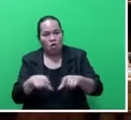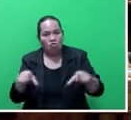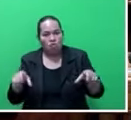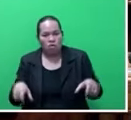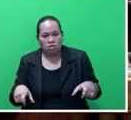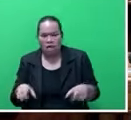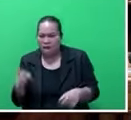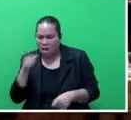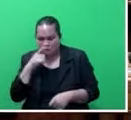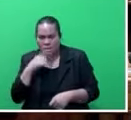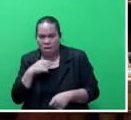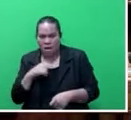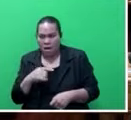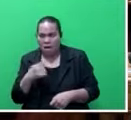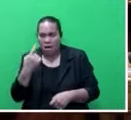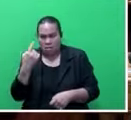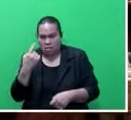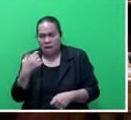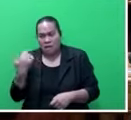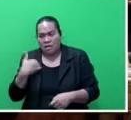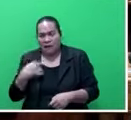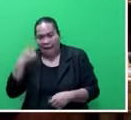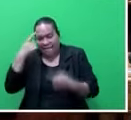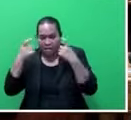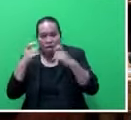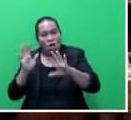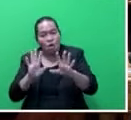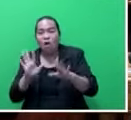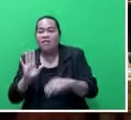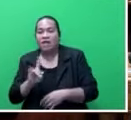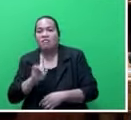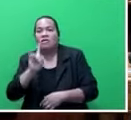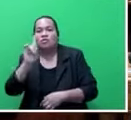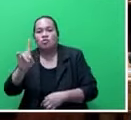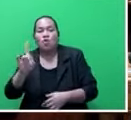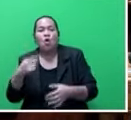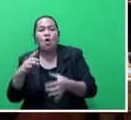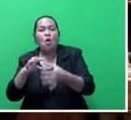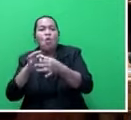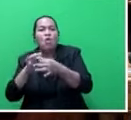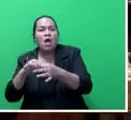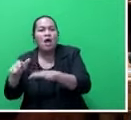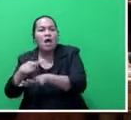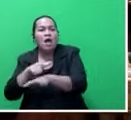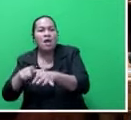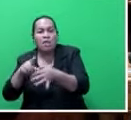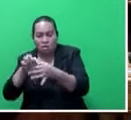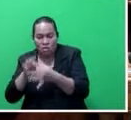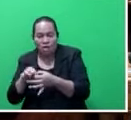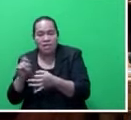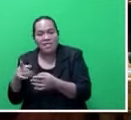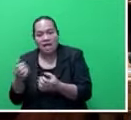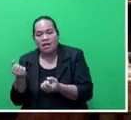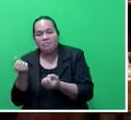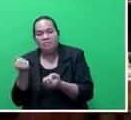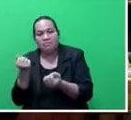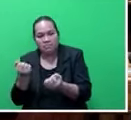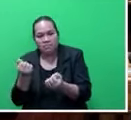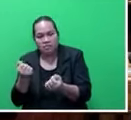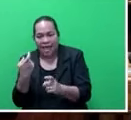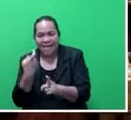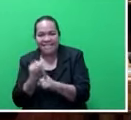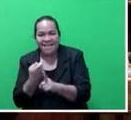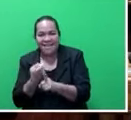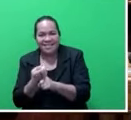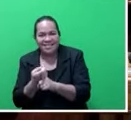anyhow. They went to the landowners. They took drums of kerosene. They took tabuas. And now this